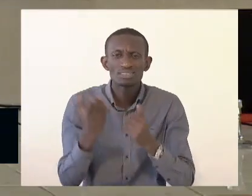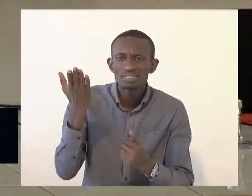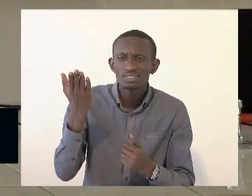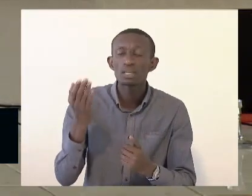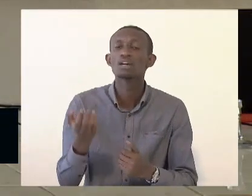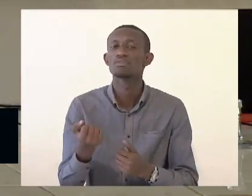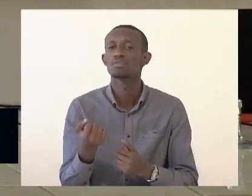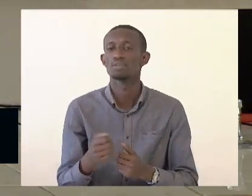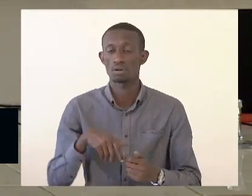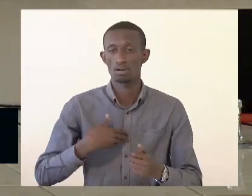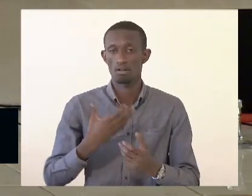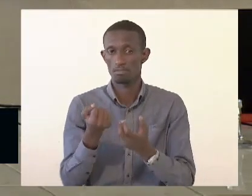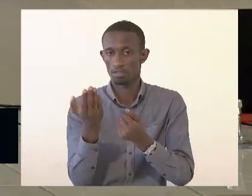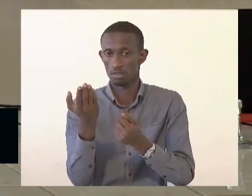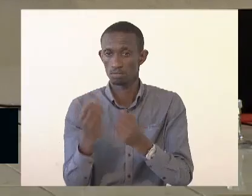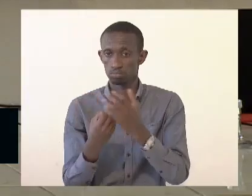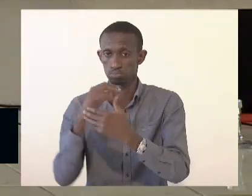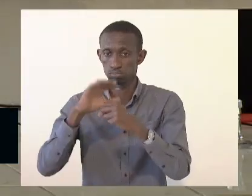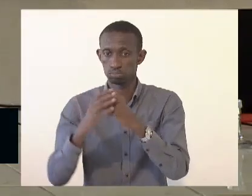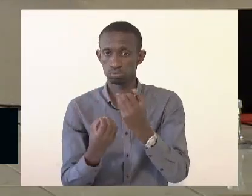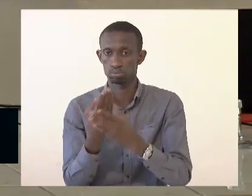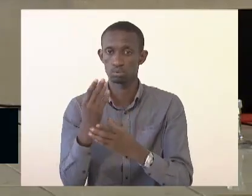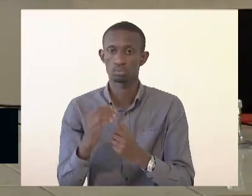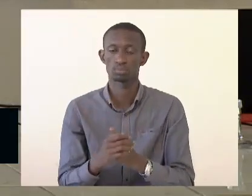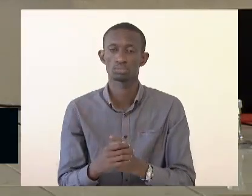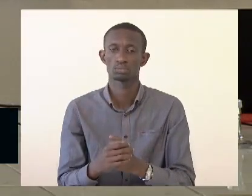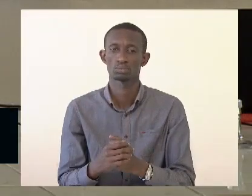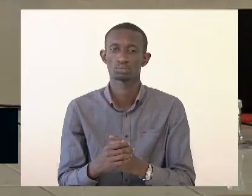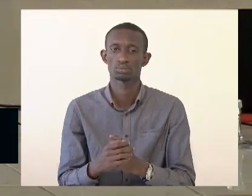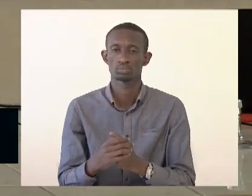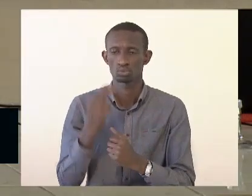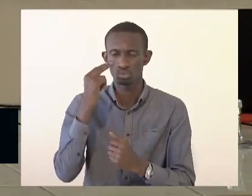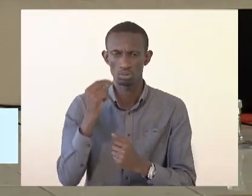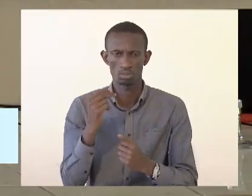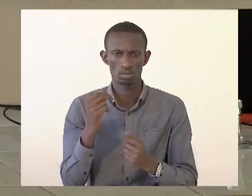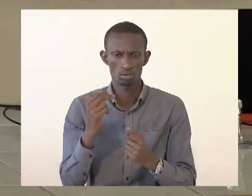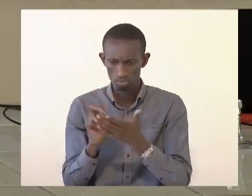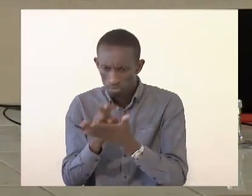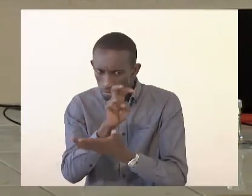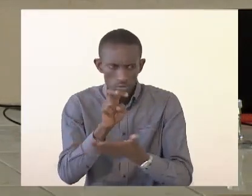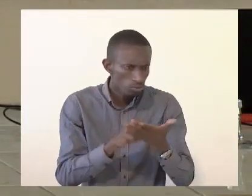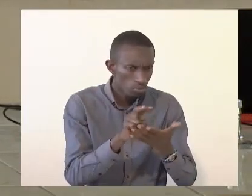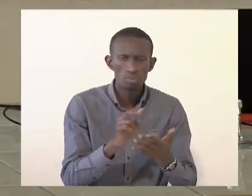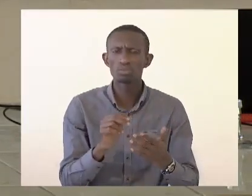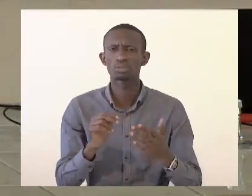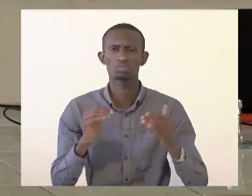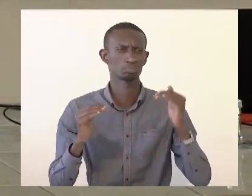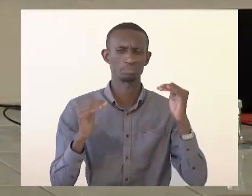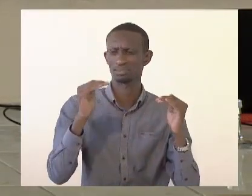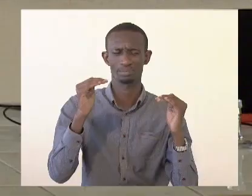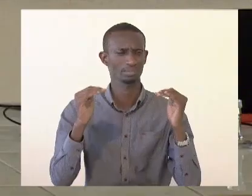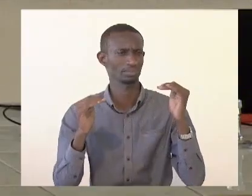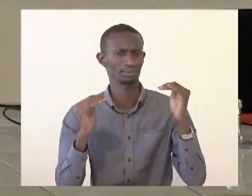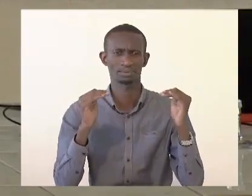We have these are the products we have. Now we check if our equation is balanced. Here we need 2 chlorine atoms,